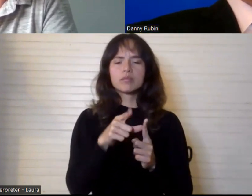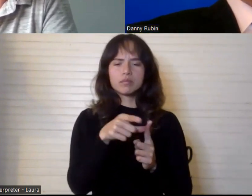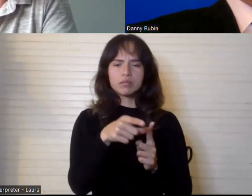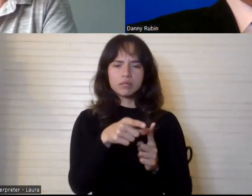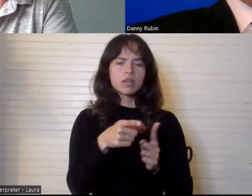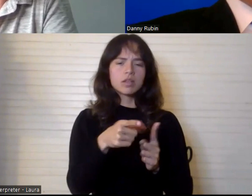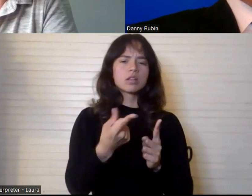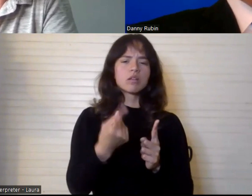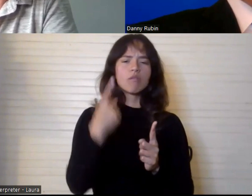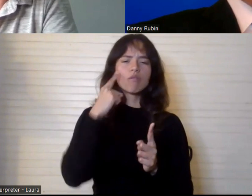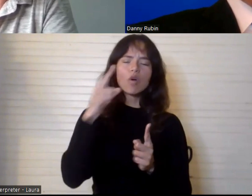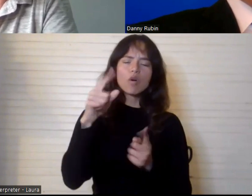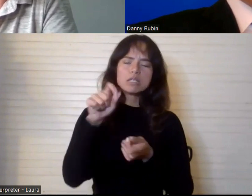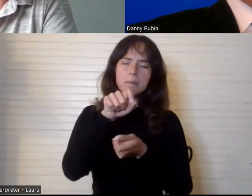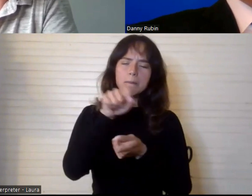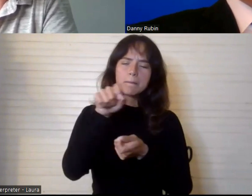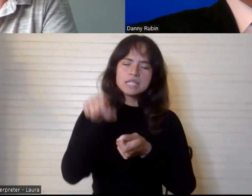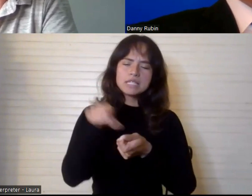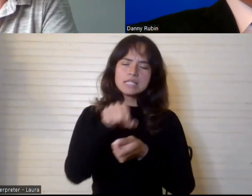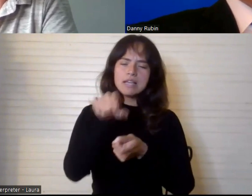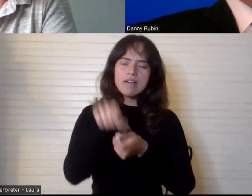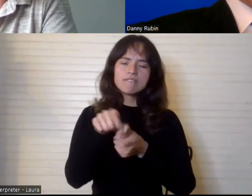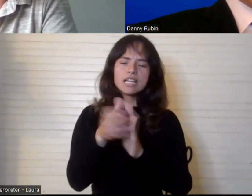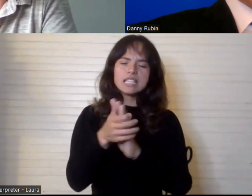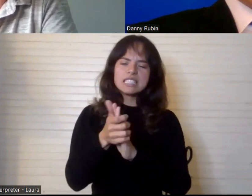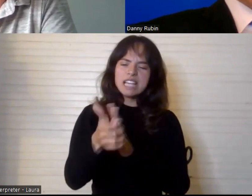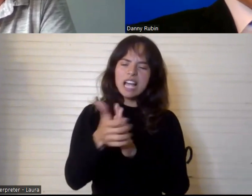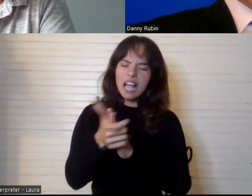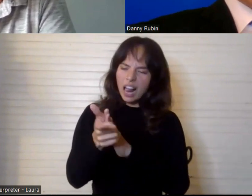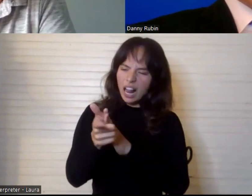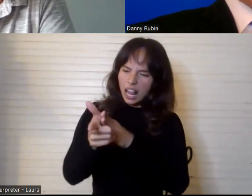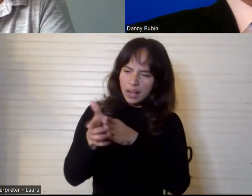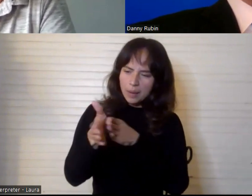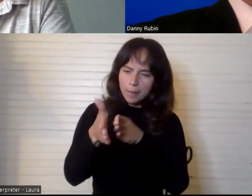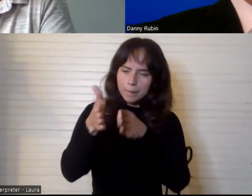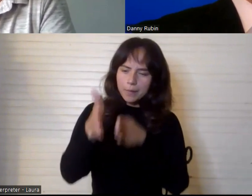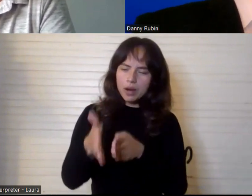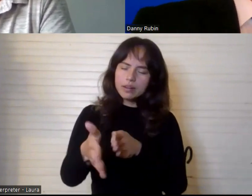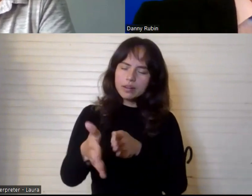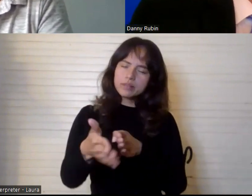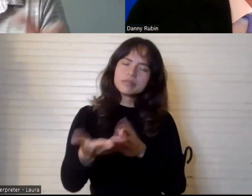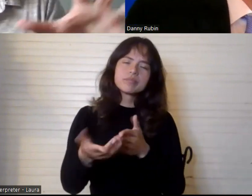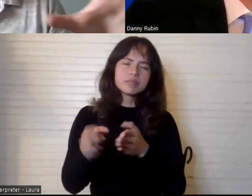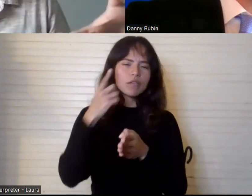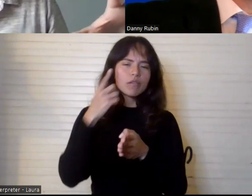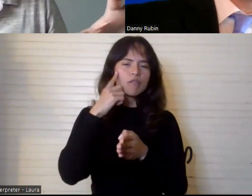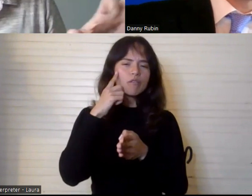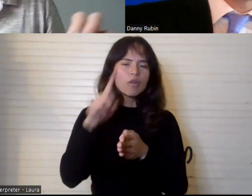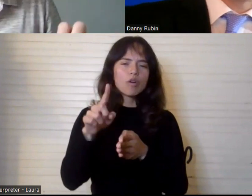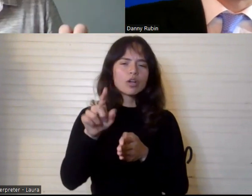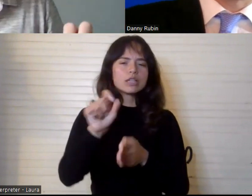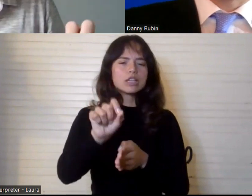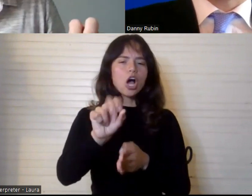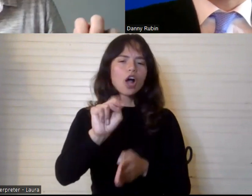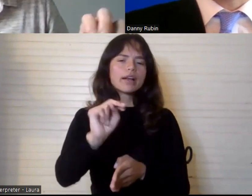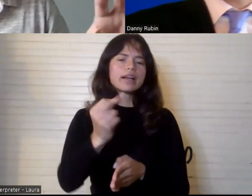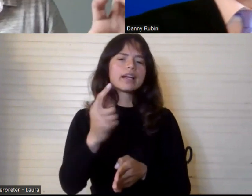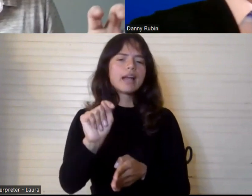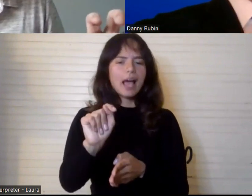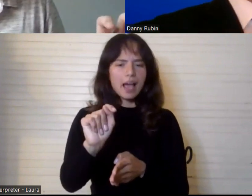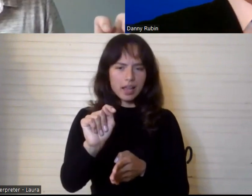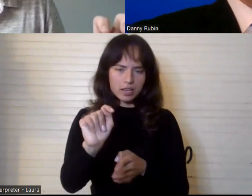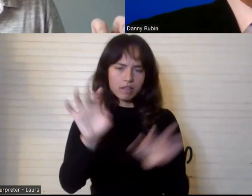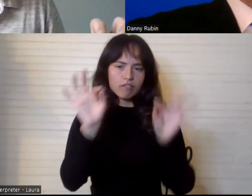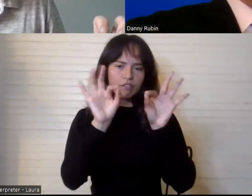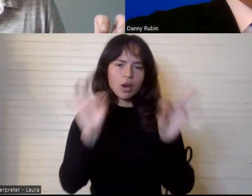skill set and knowledge base and education within .NET frameworks. Within either of those, there are